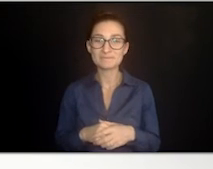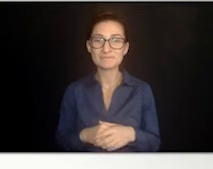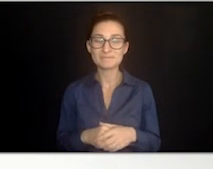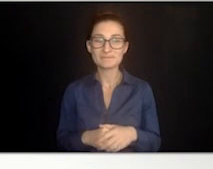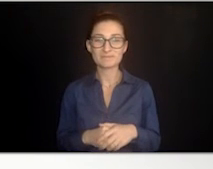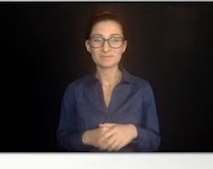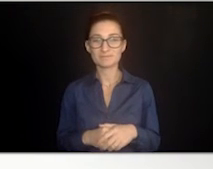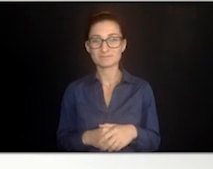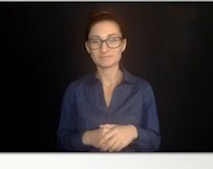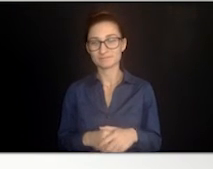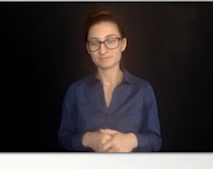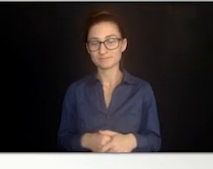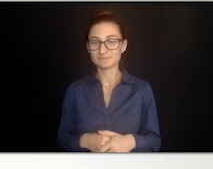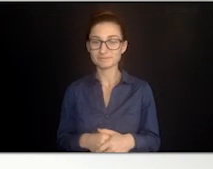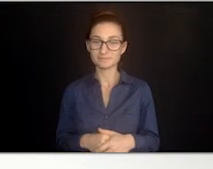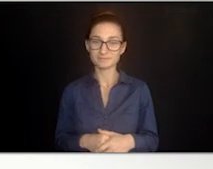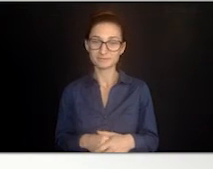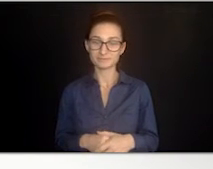loss.